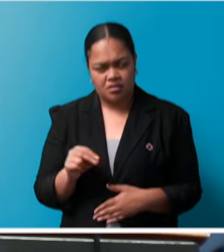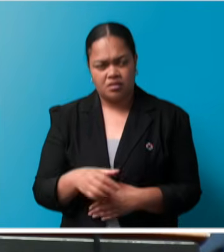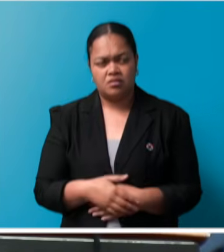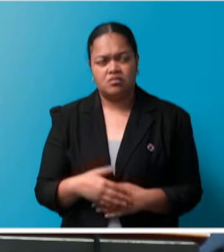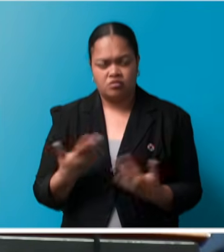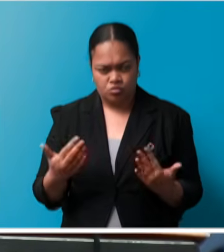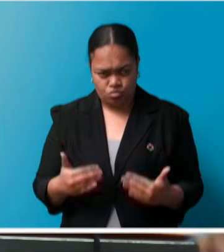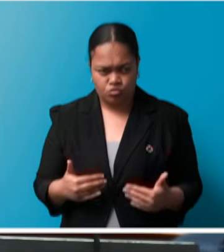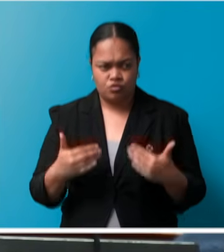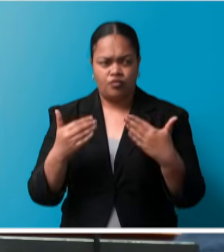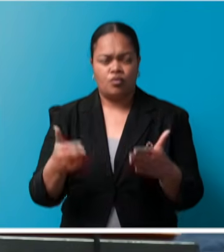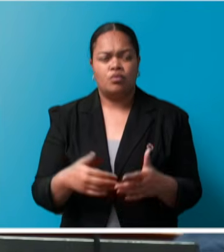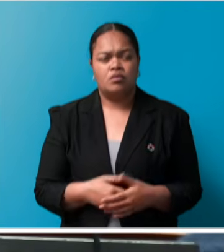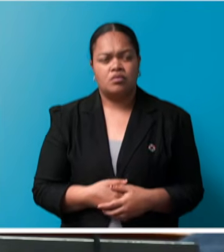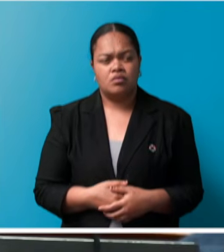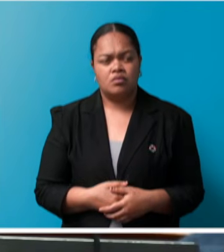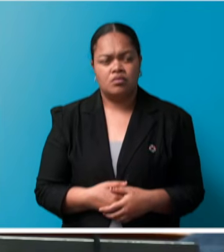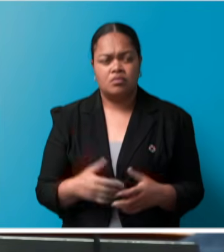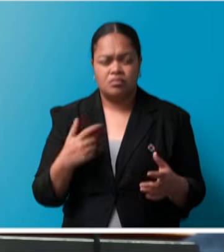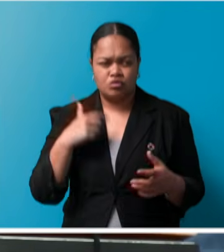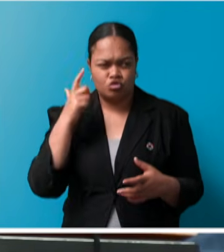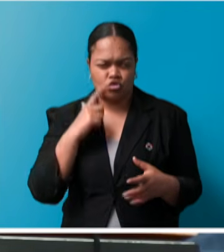forward. I'm trying to combine,